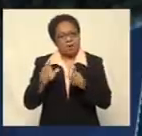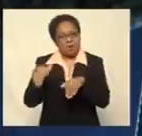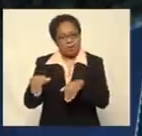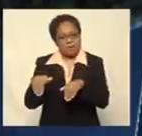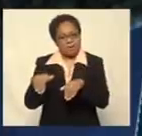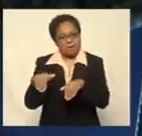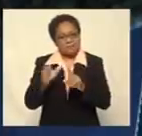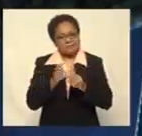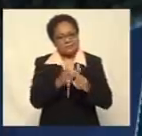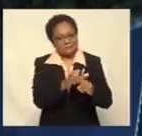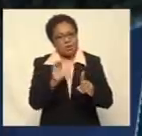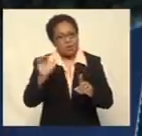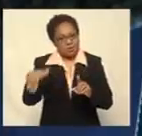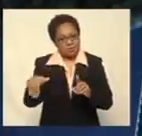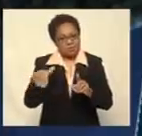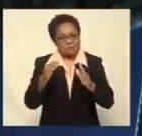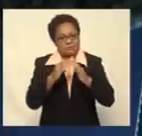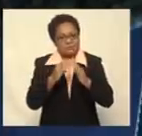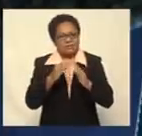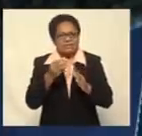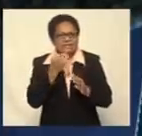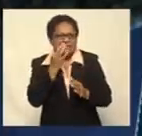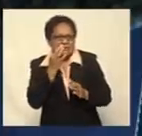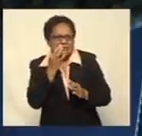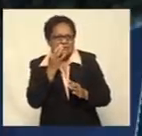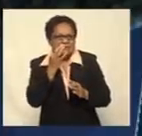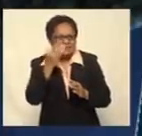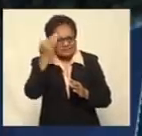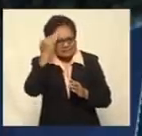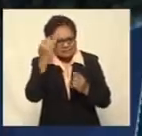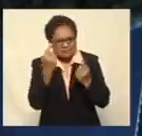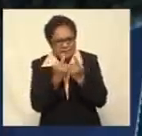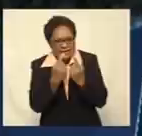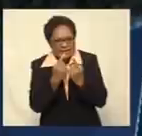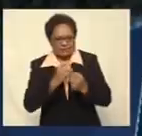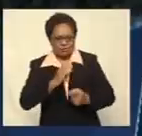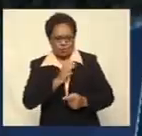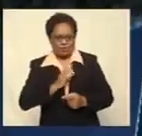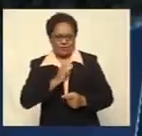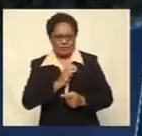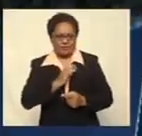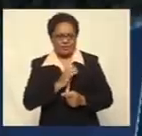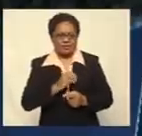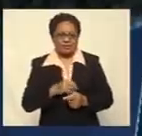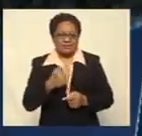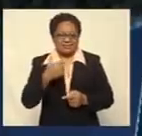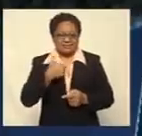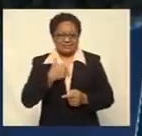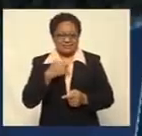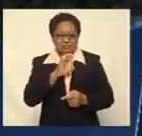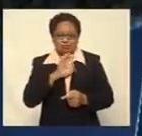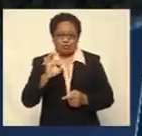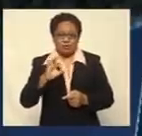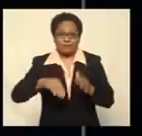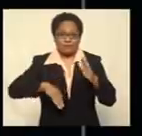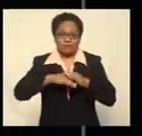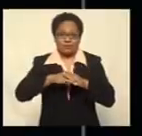just a bit of headache and coughing, but overall I'm not 100%, but I'm doing